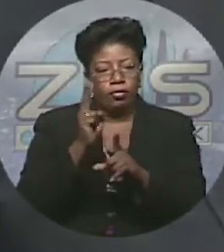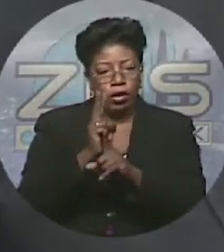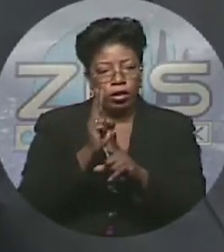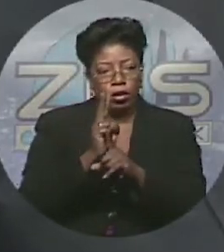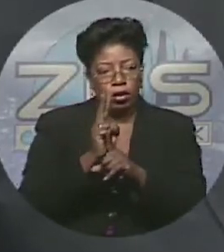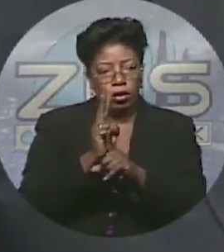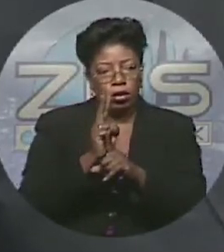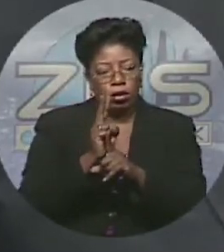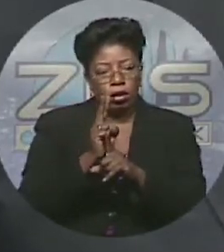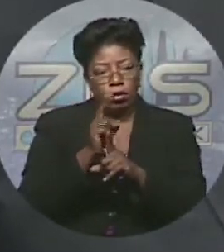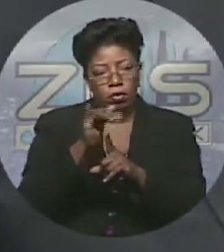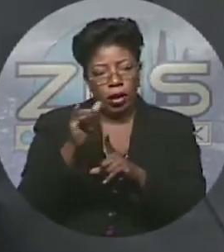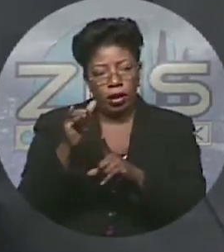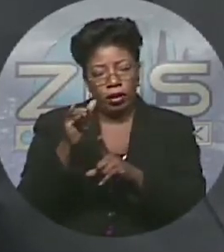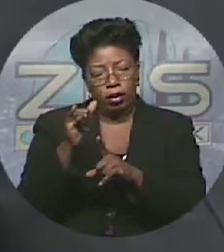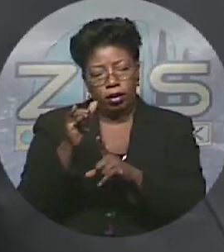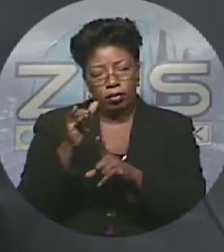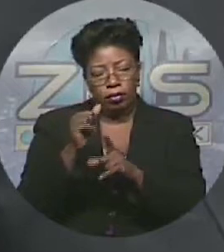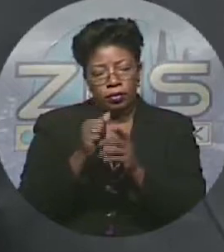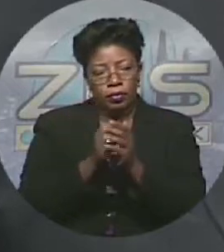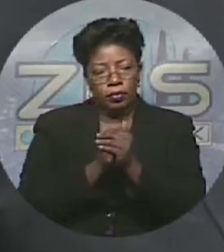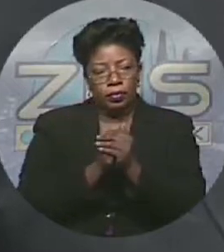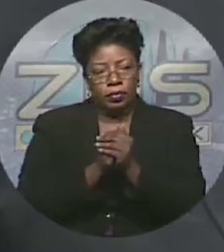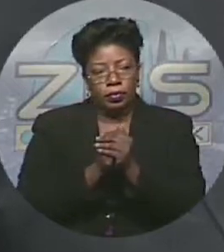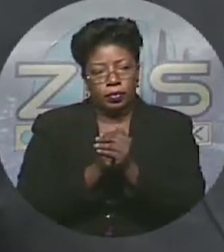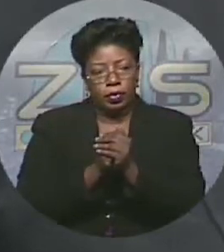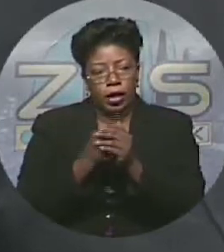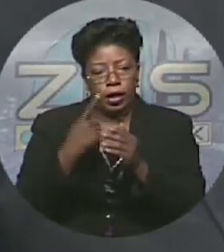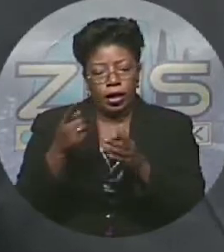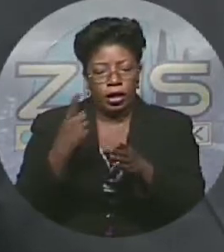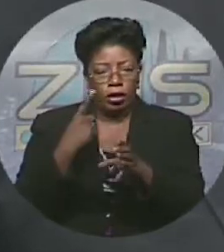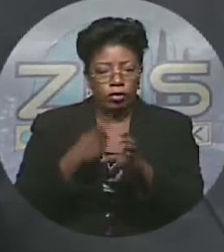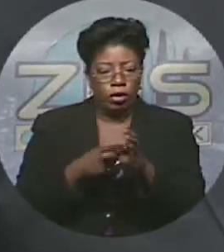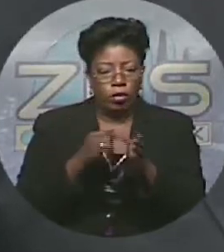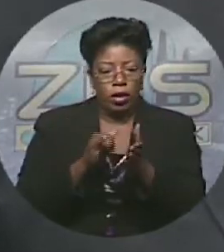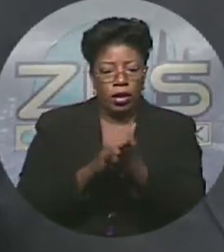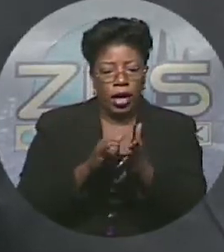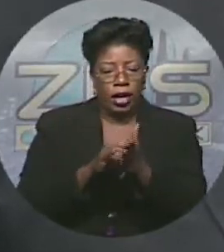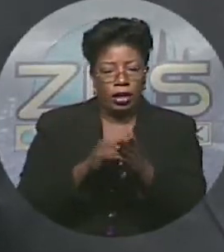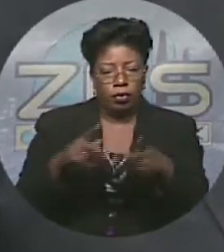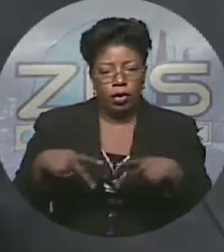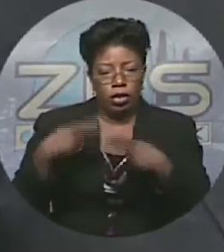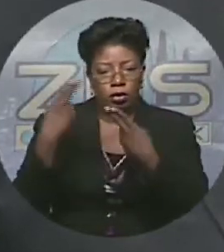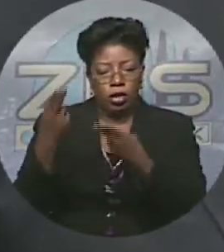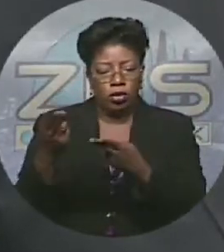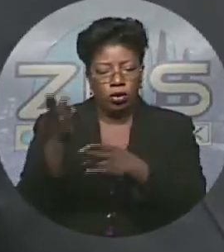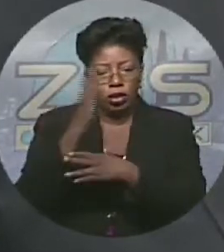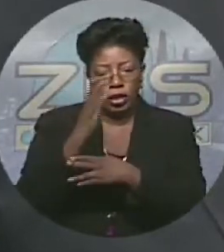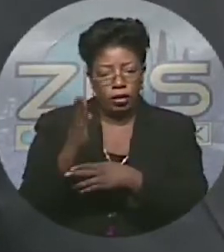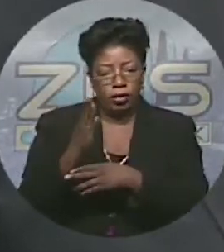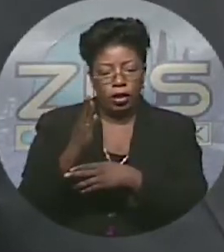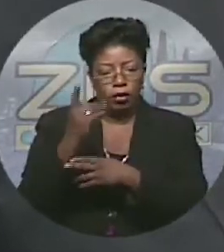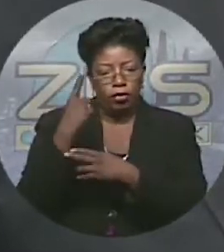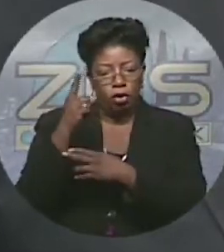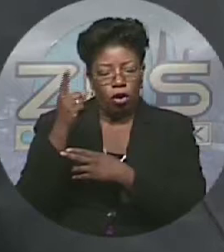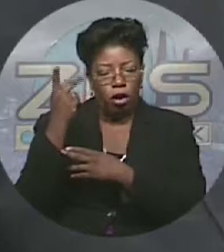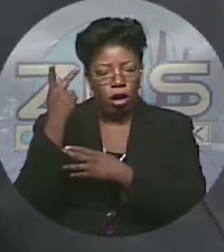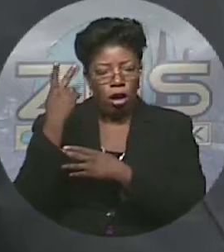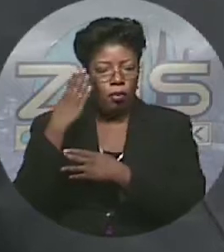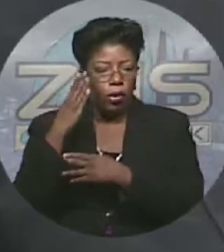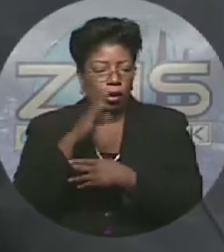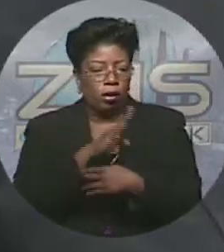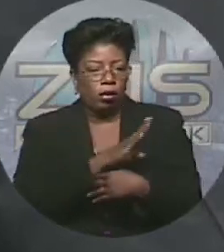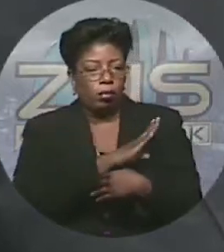of Teachers, and Acting President Zane Lightborn confirmed that a presentation was never intended for Butler-Turner, but a